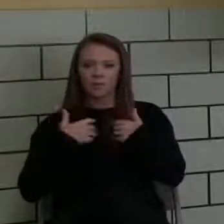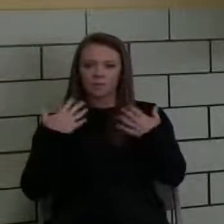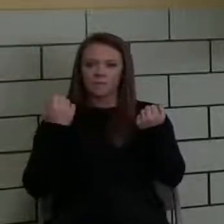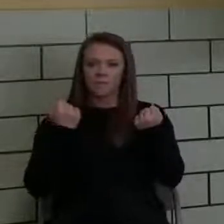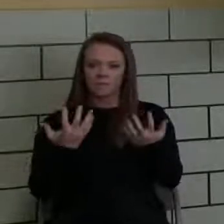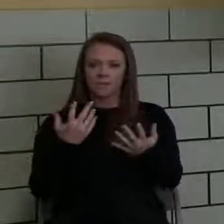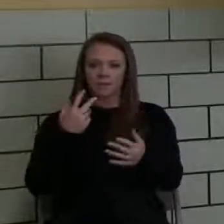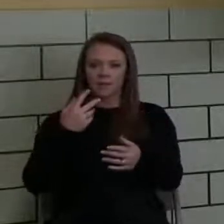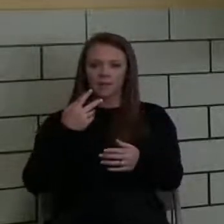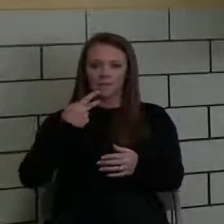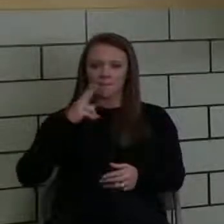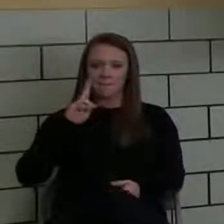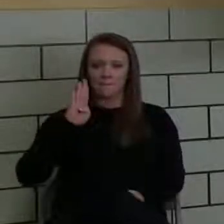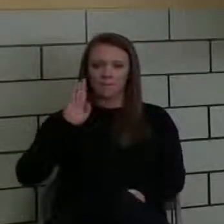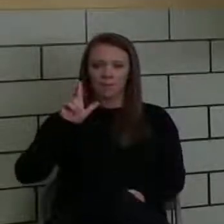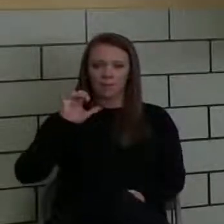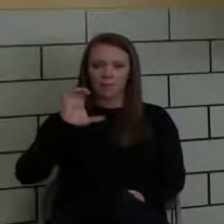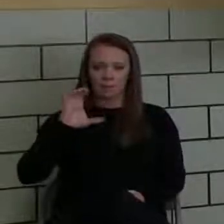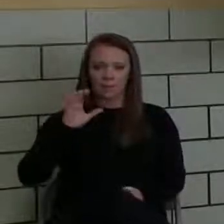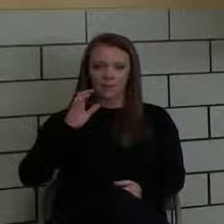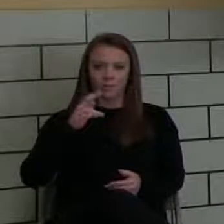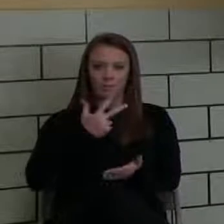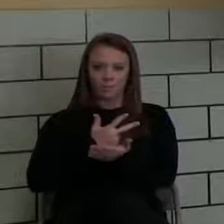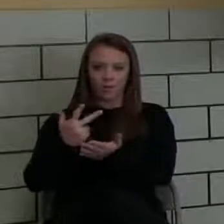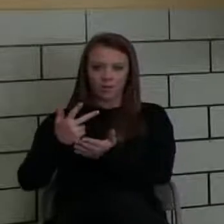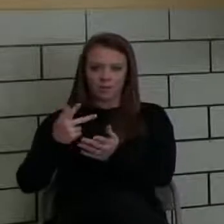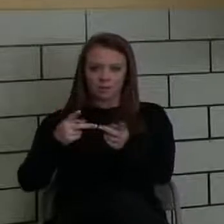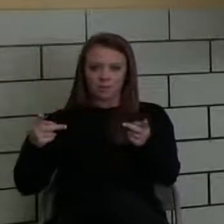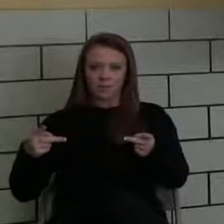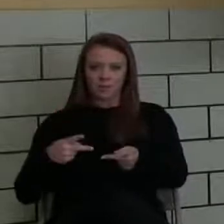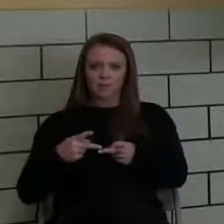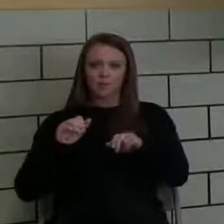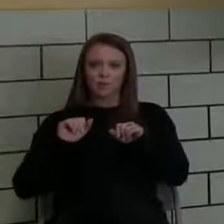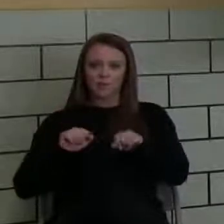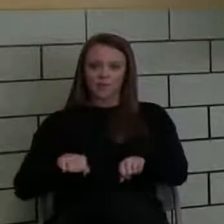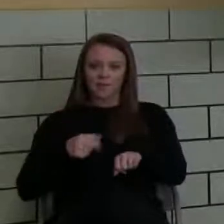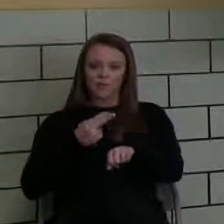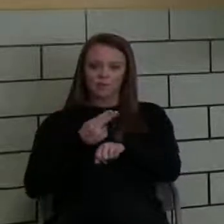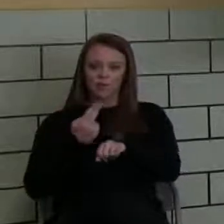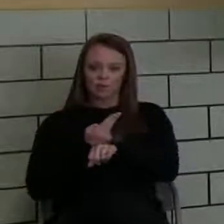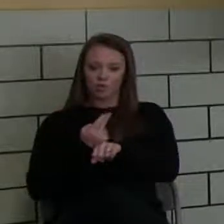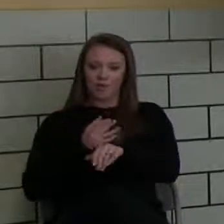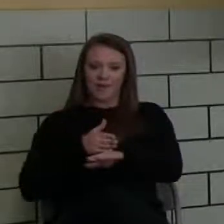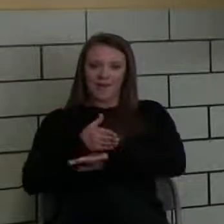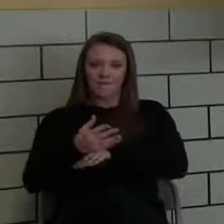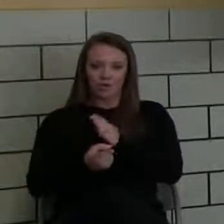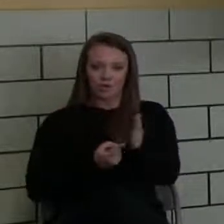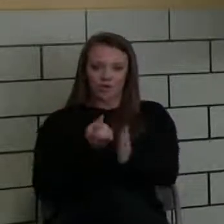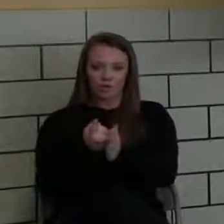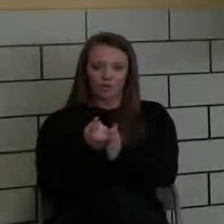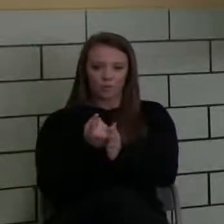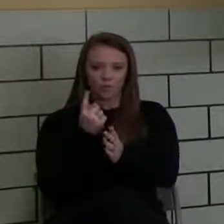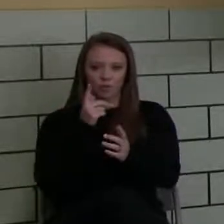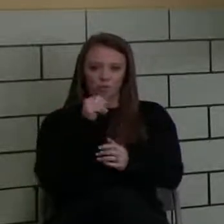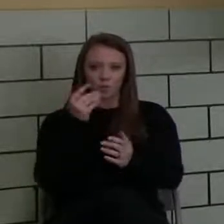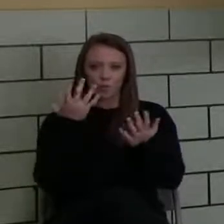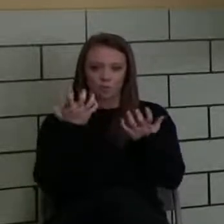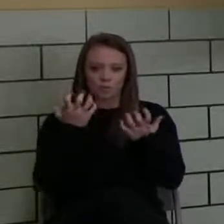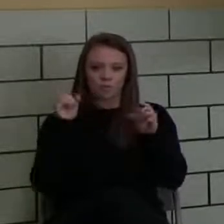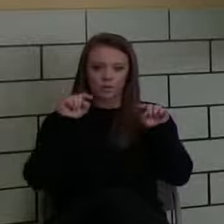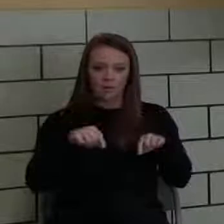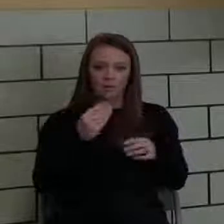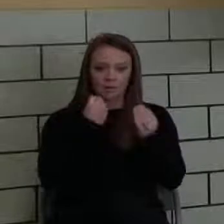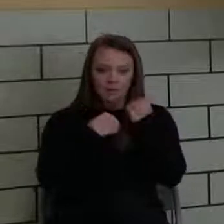work hours for more businesses downtown, for folks to utilize those spaces in the future. That would really help offset some of this